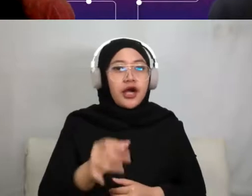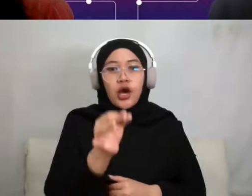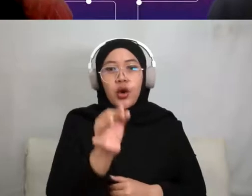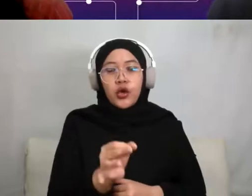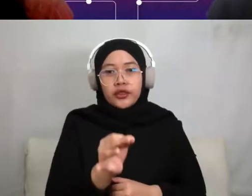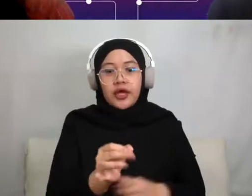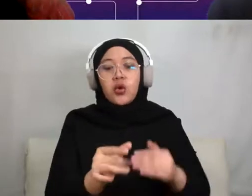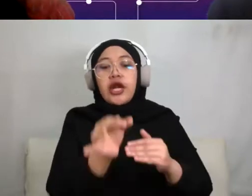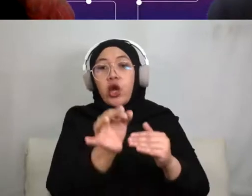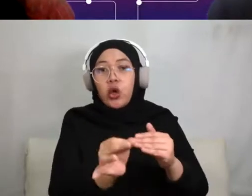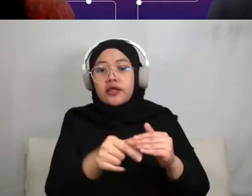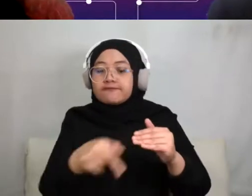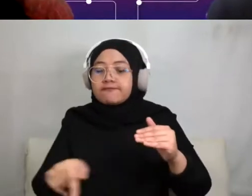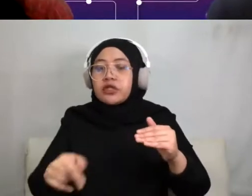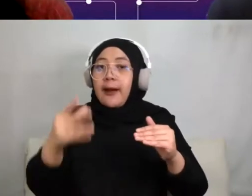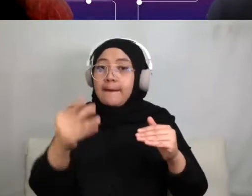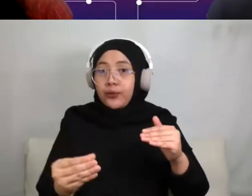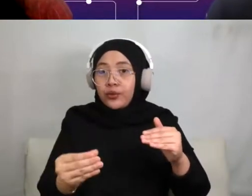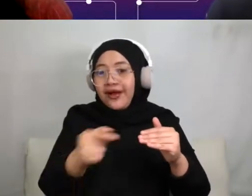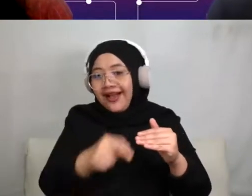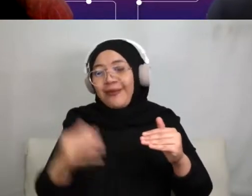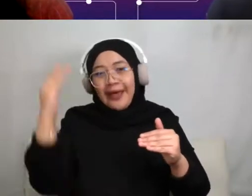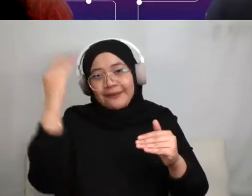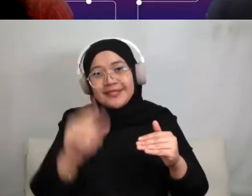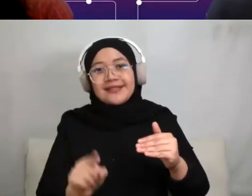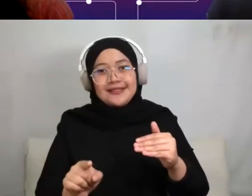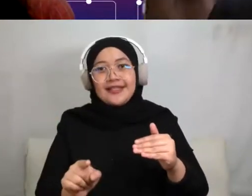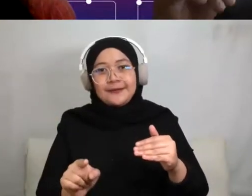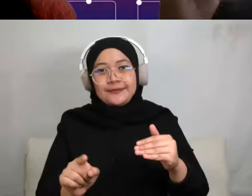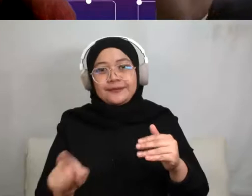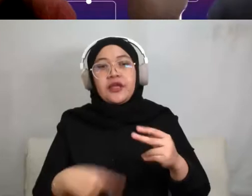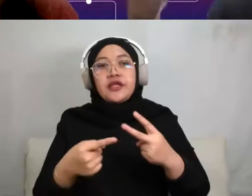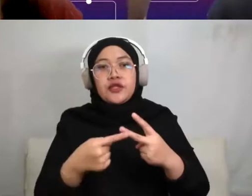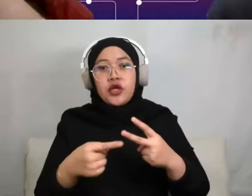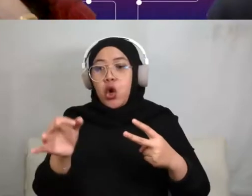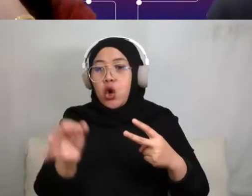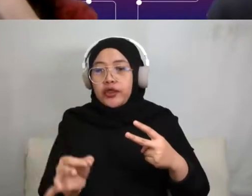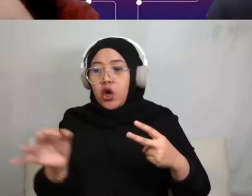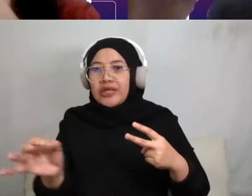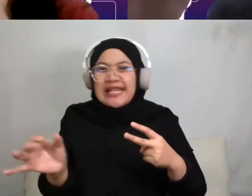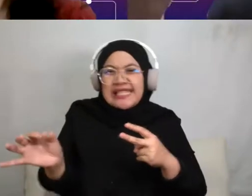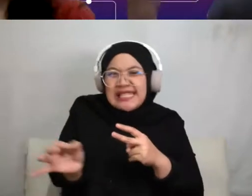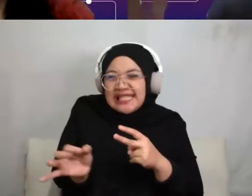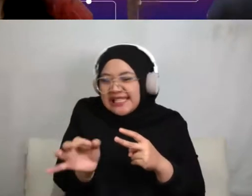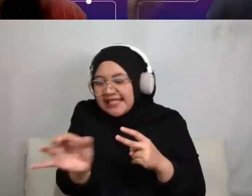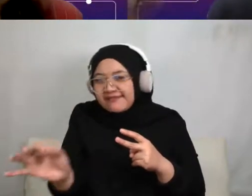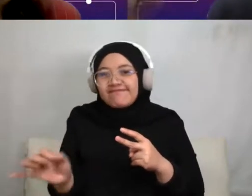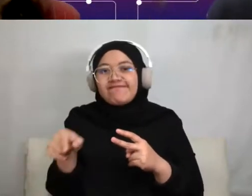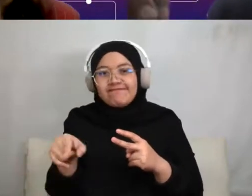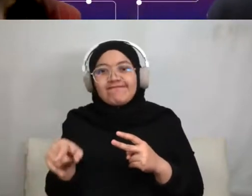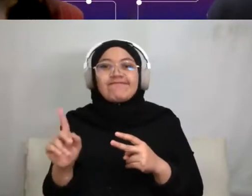mandal, that is suburbans, satellite towns. And third is city to the other city, which may be a far away